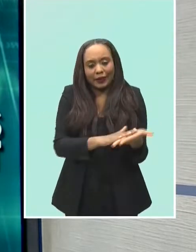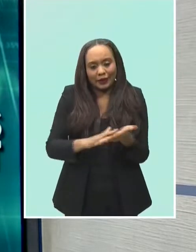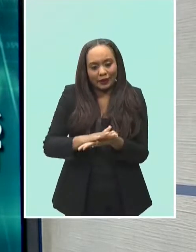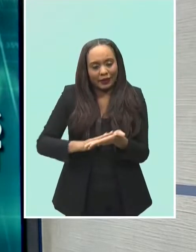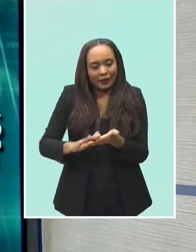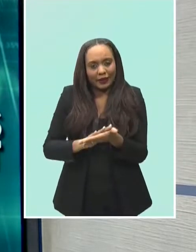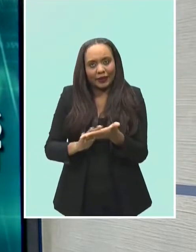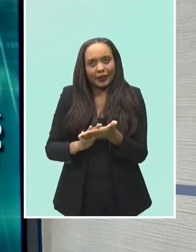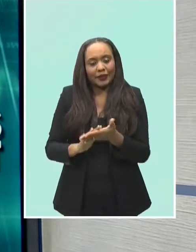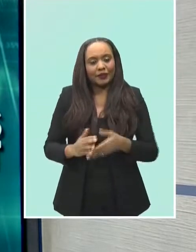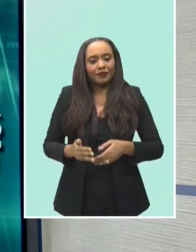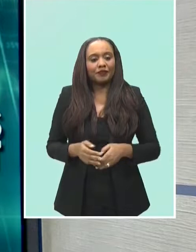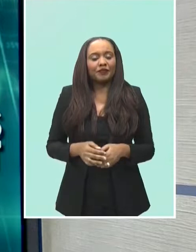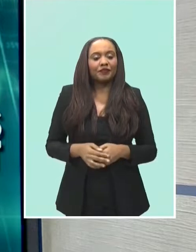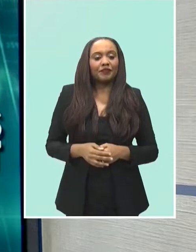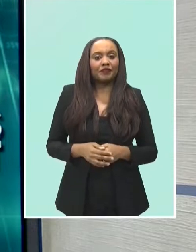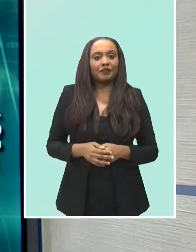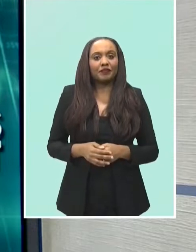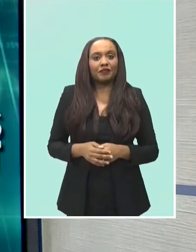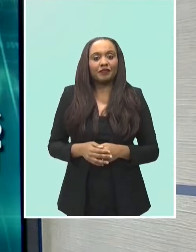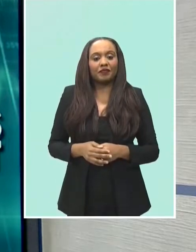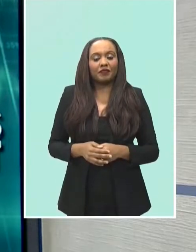task of cleaning.